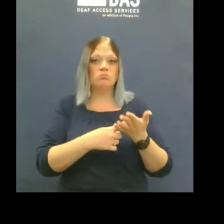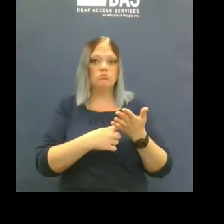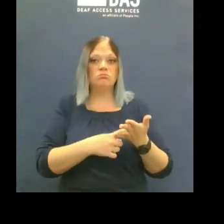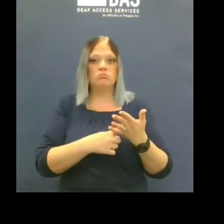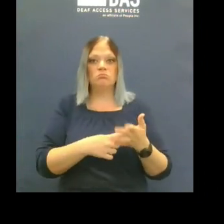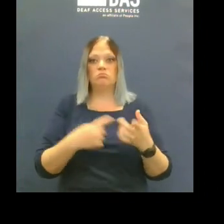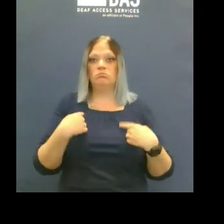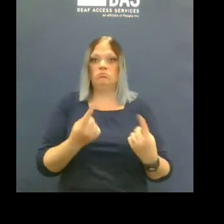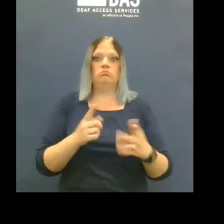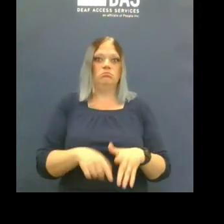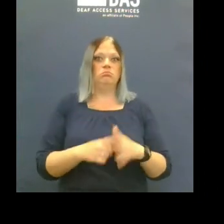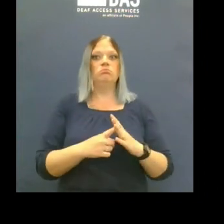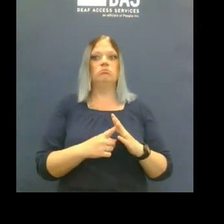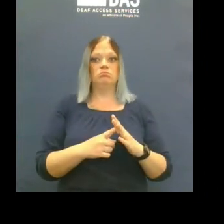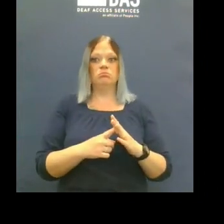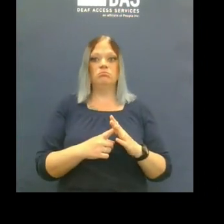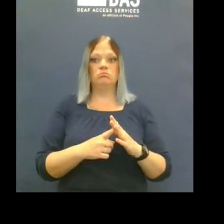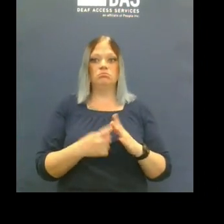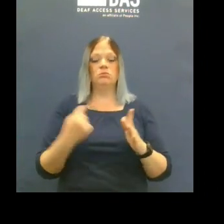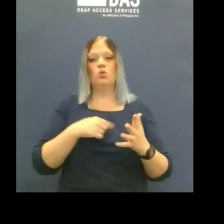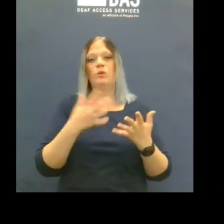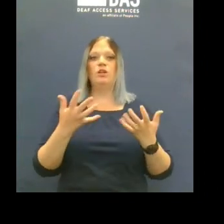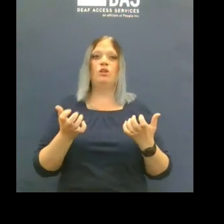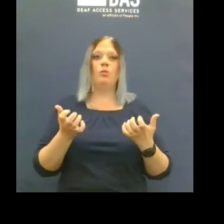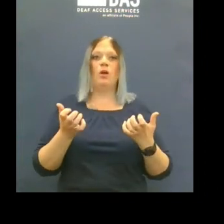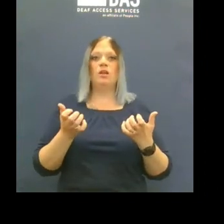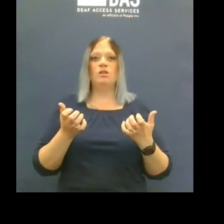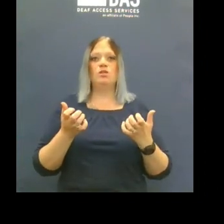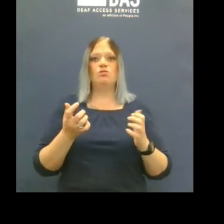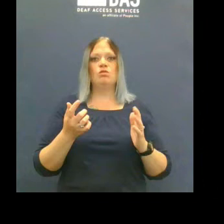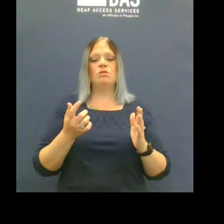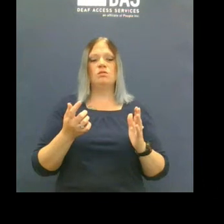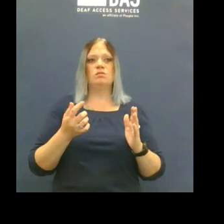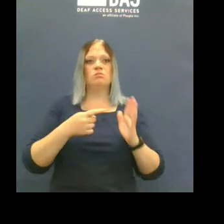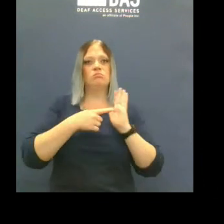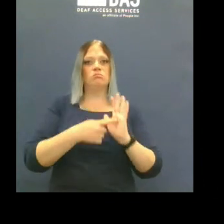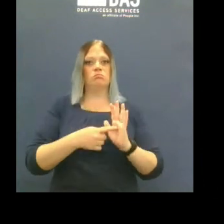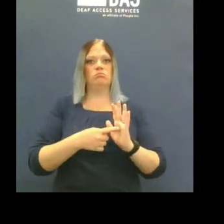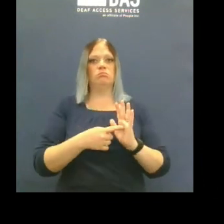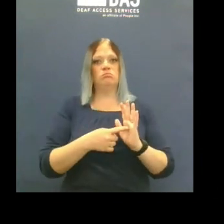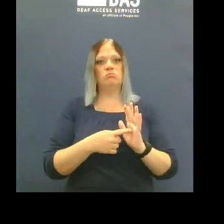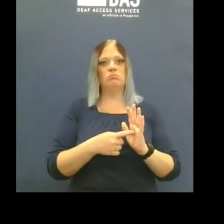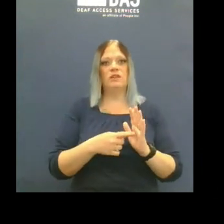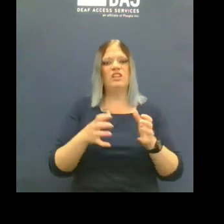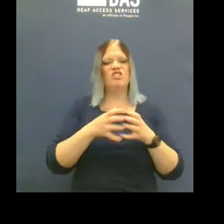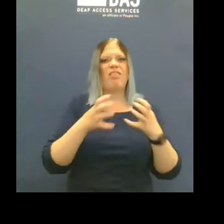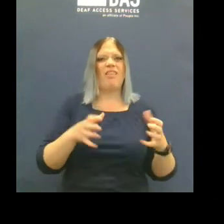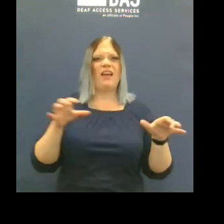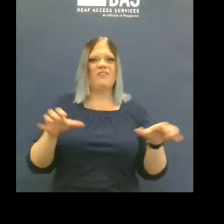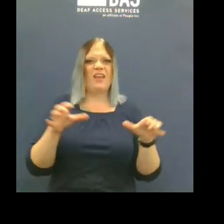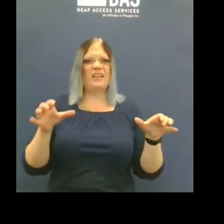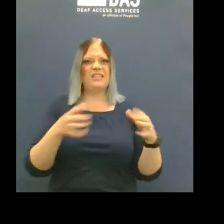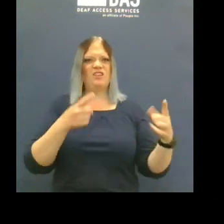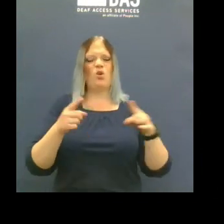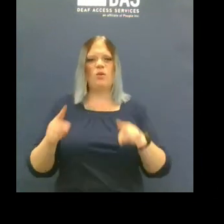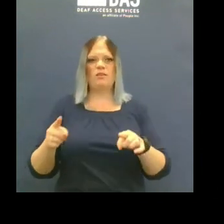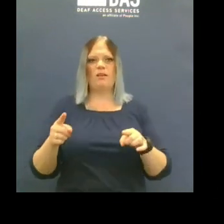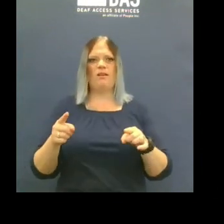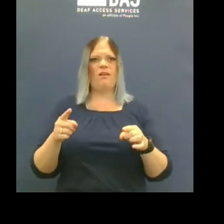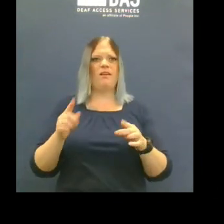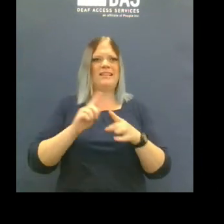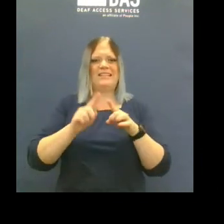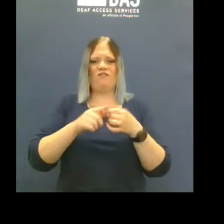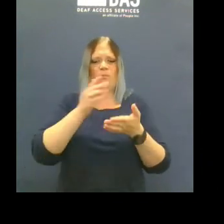since this whole thing started. So we just wanted to highlight the fact that there is a lot of activity out there. There are a lot of moving